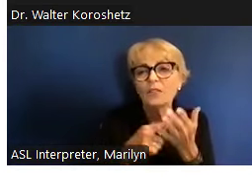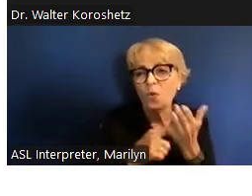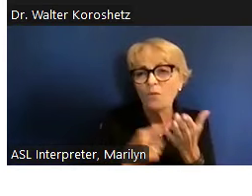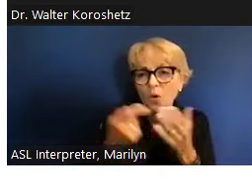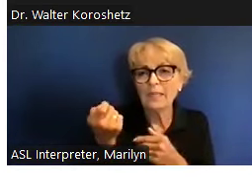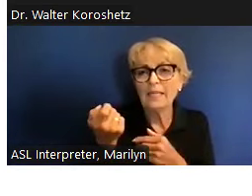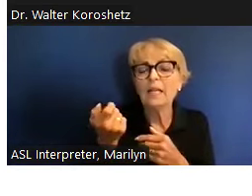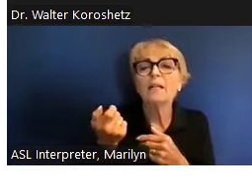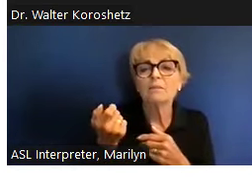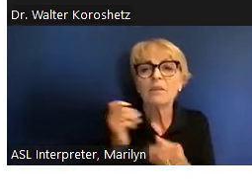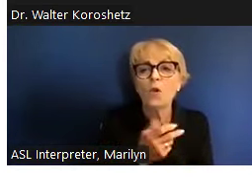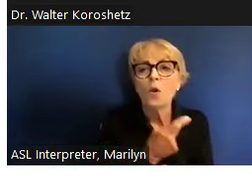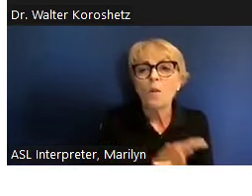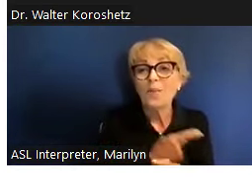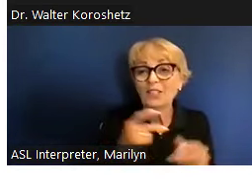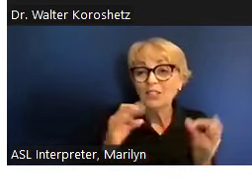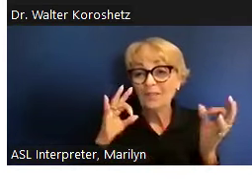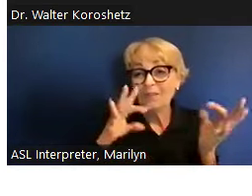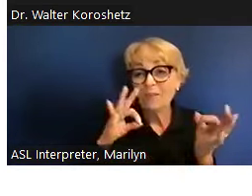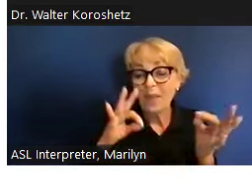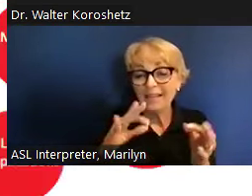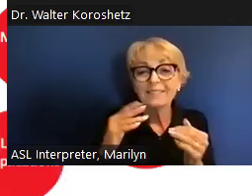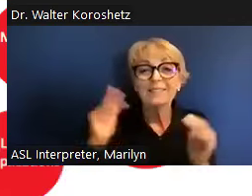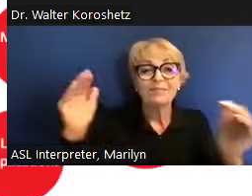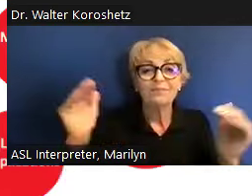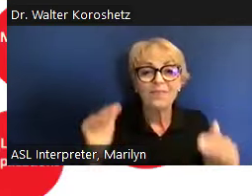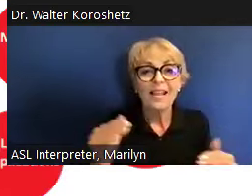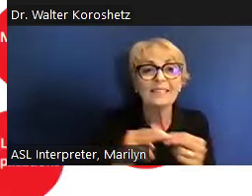of our patient feedback. Next slide, please.